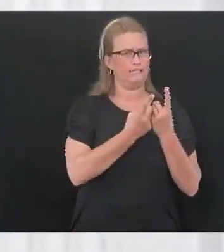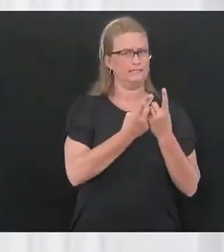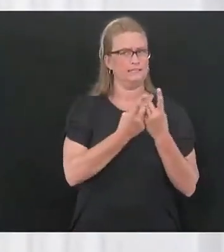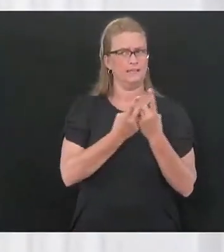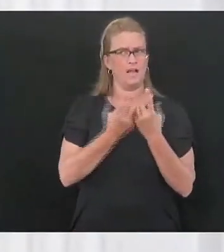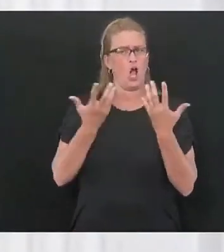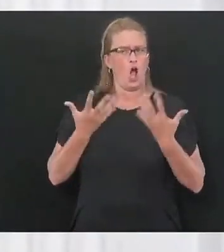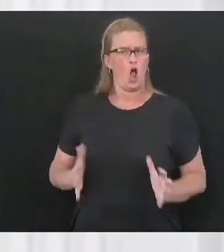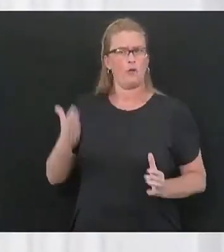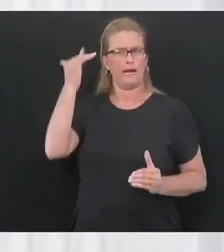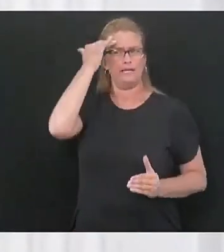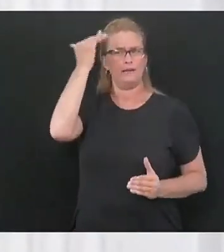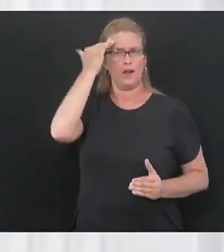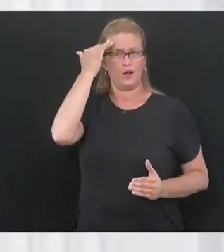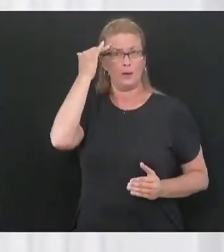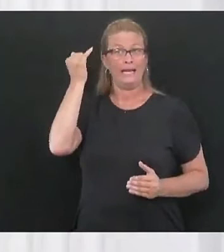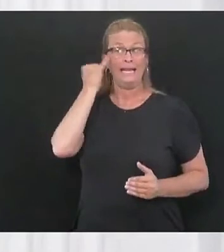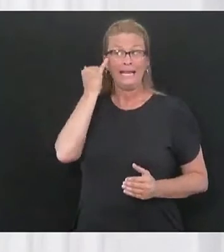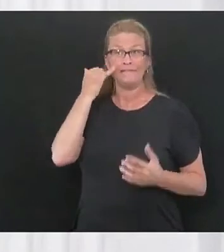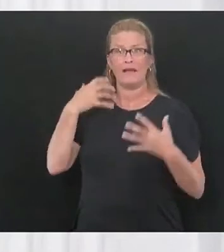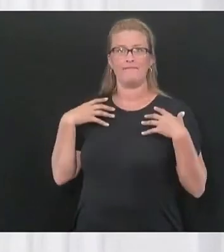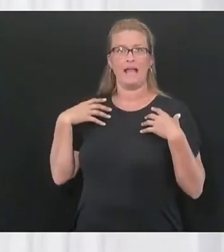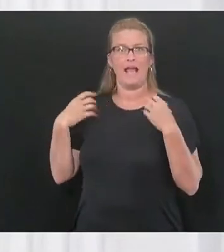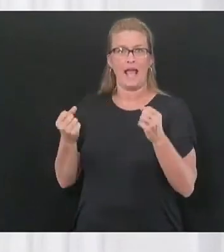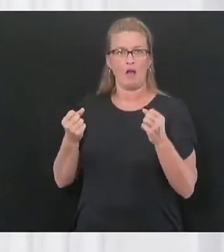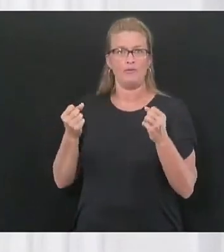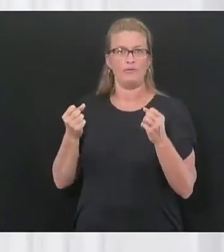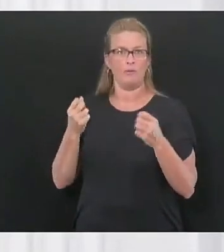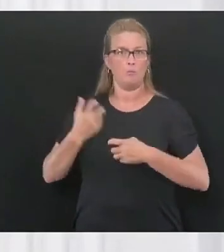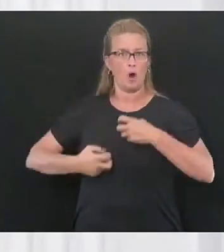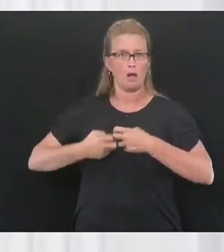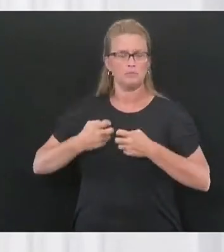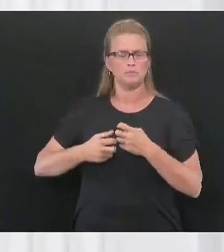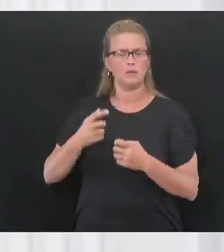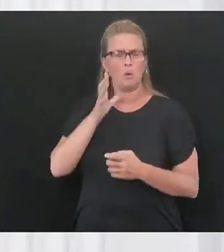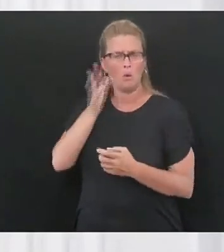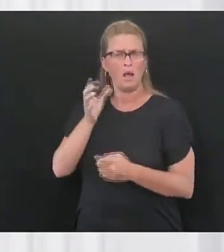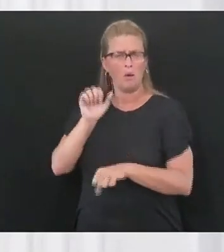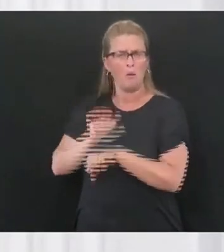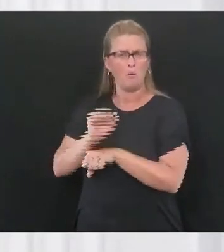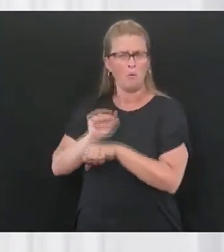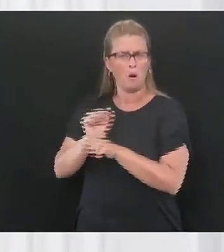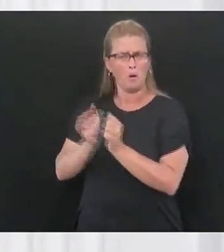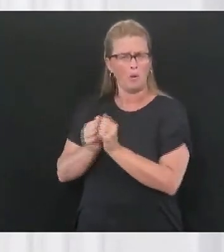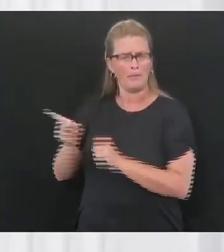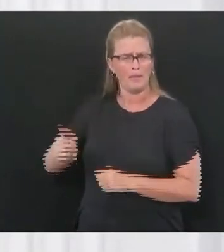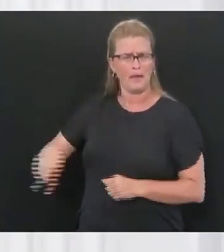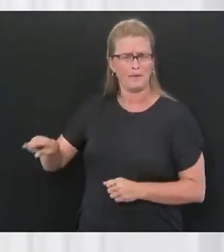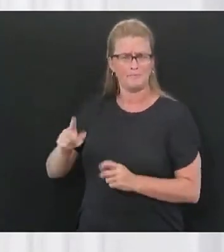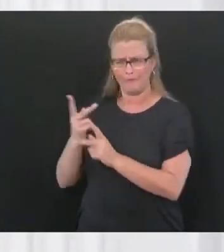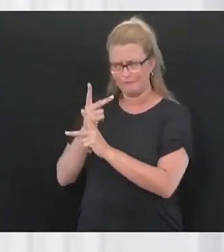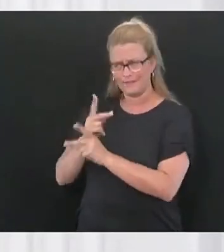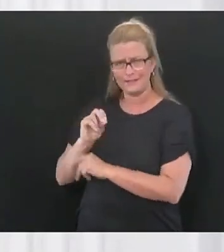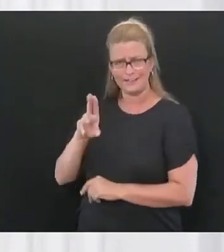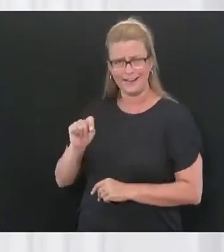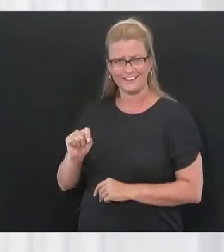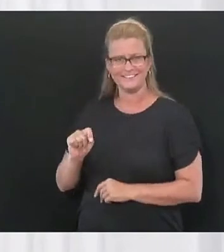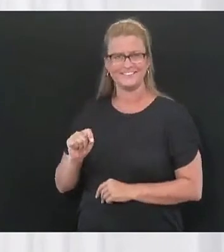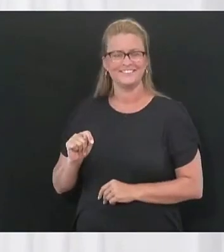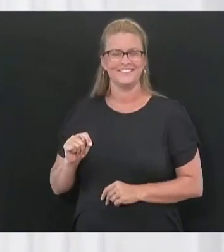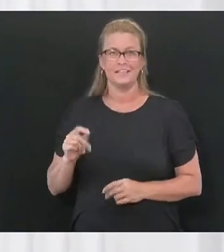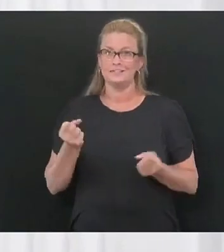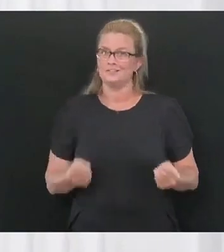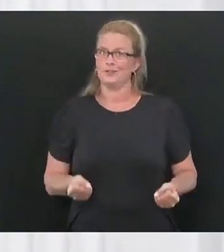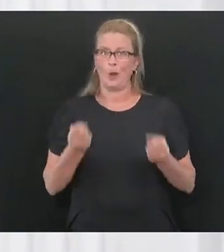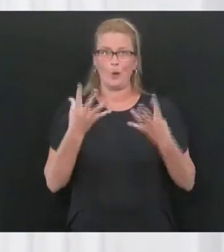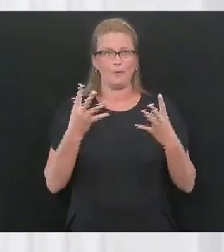teachers. If there are health issues, they're going to work with you. And we have so many families that are wanting to